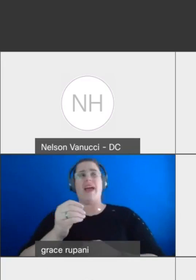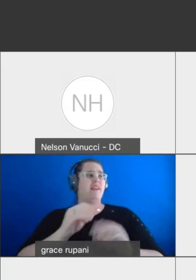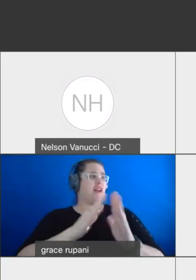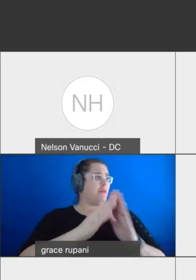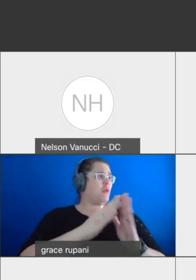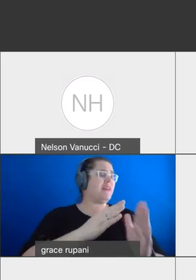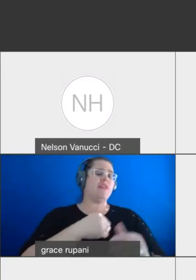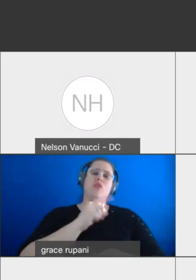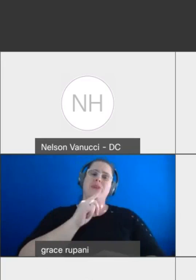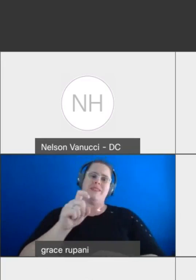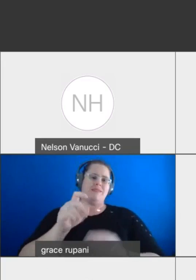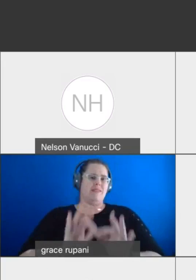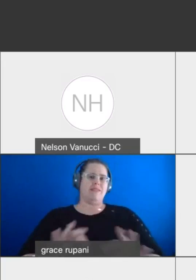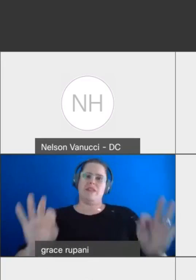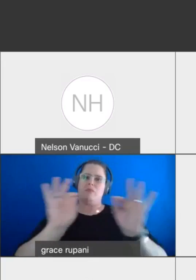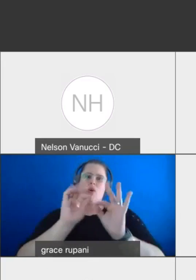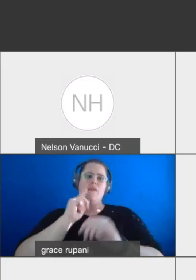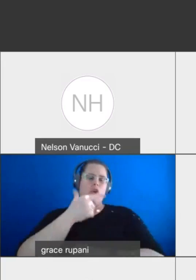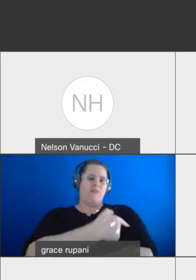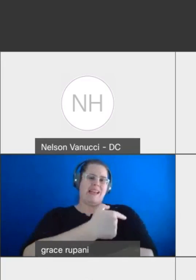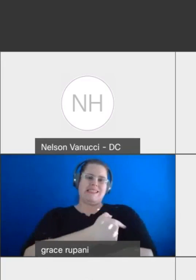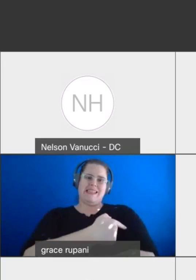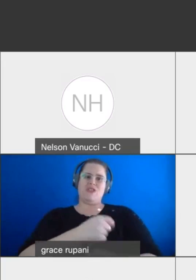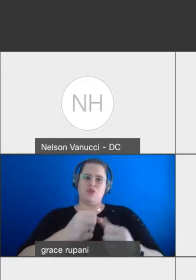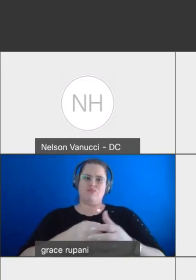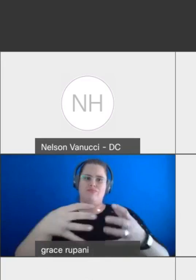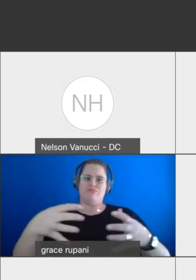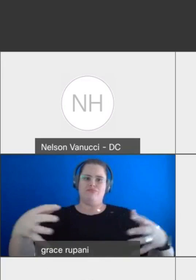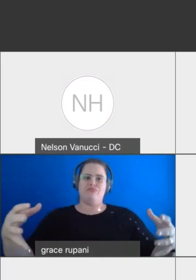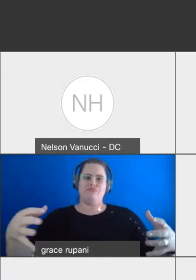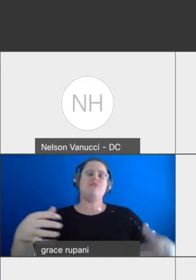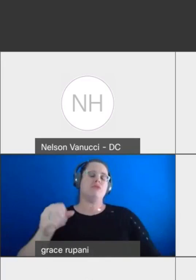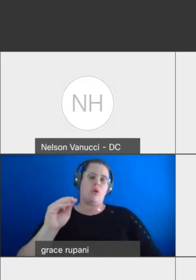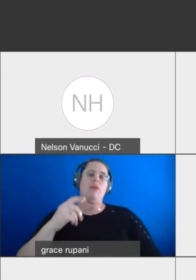vaccination become widespread. So